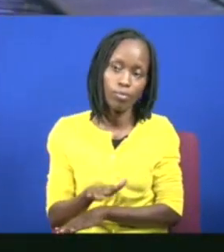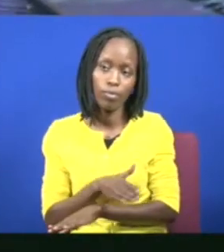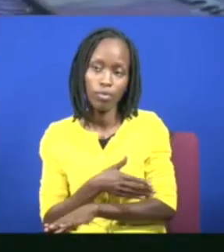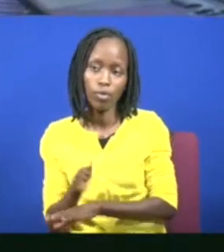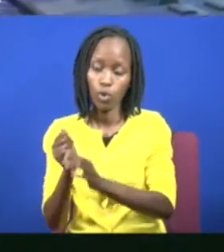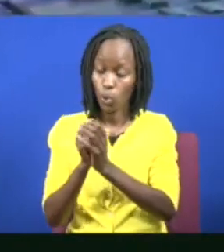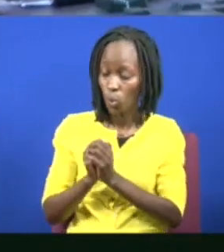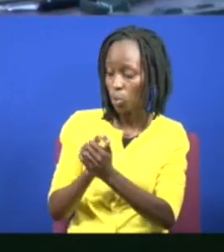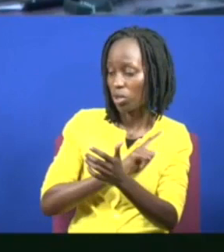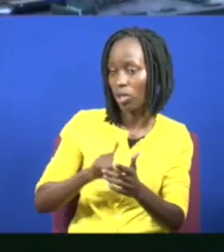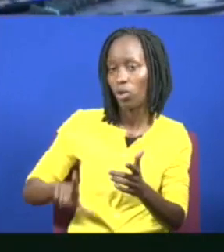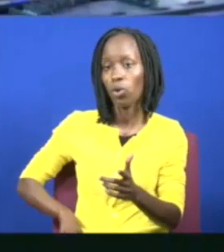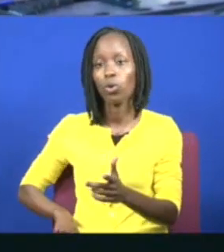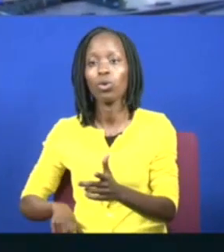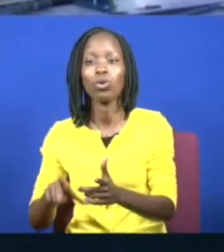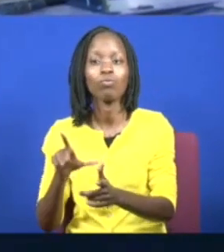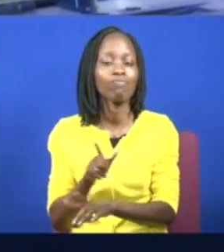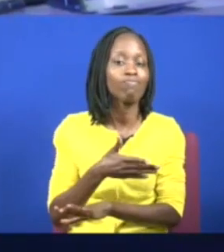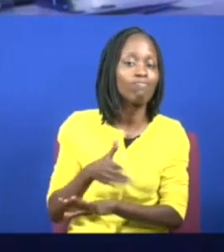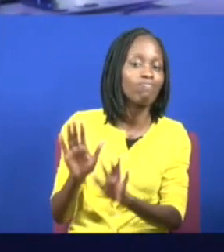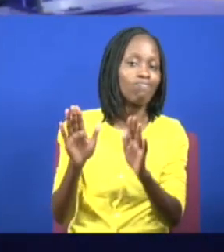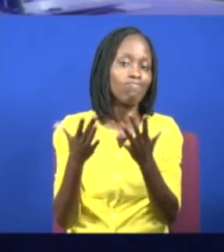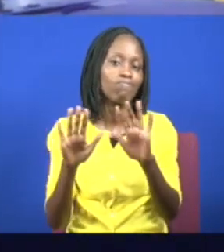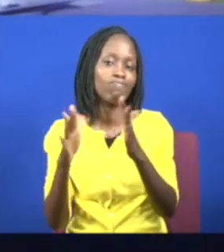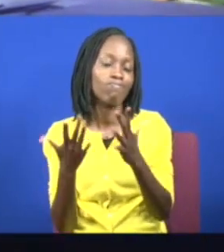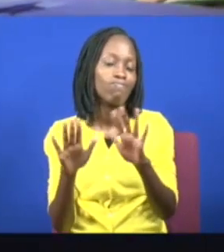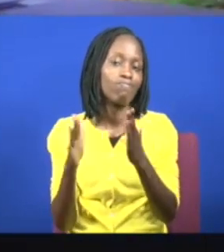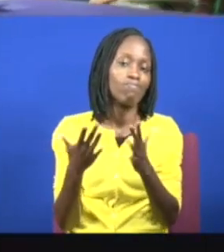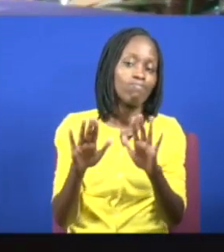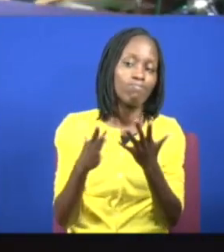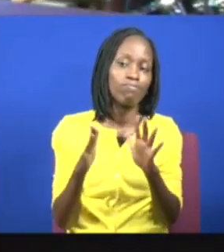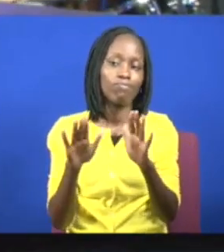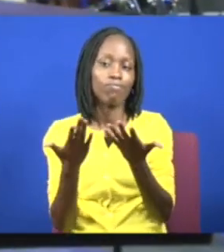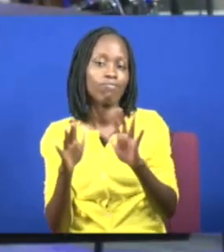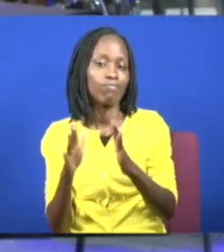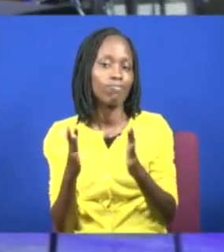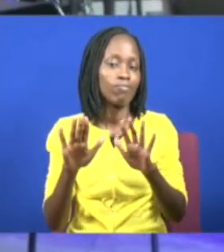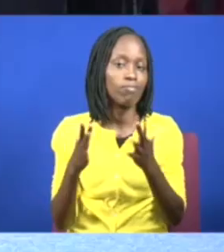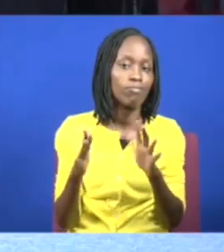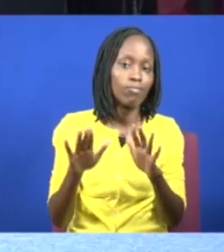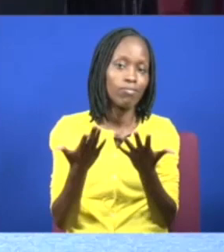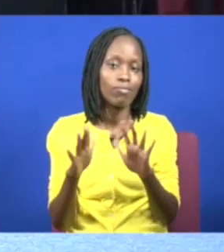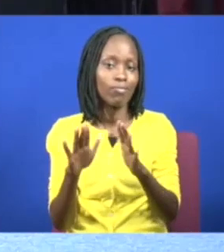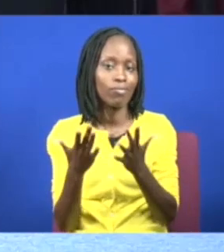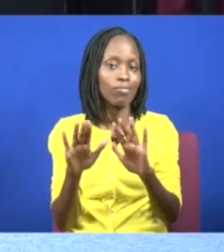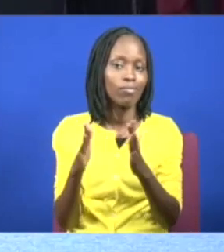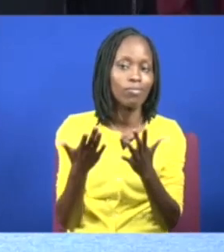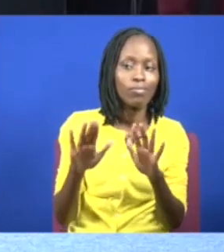you can just worship the Lord and celebrate with a clap. Clap, clap, clap, clap, clap, clap, clap, clap, clap.